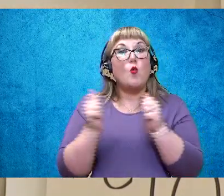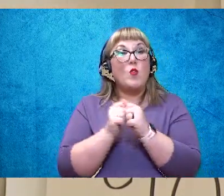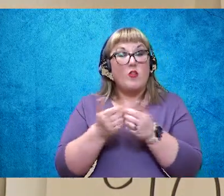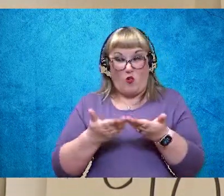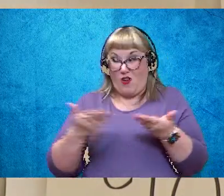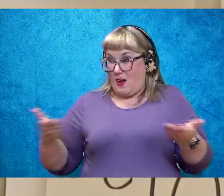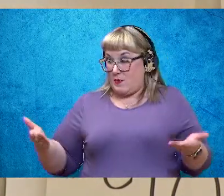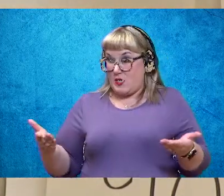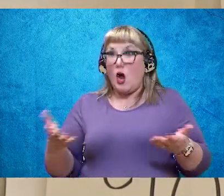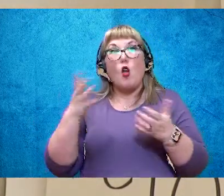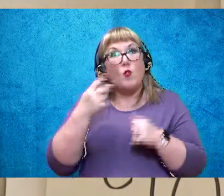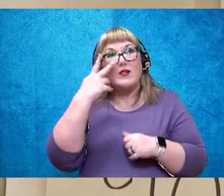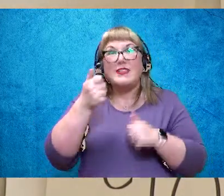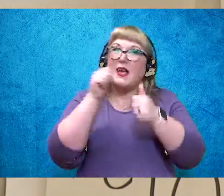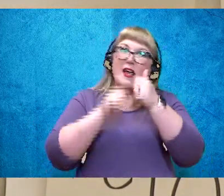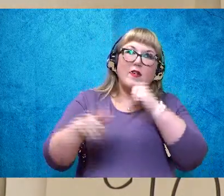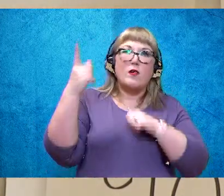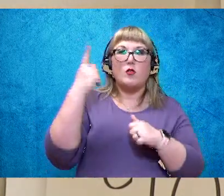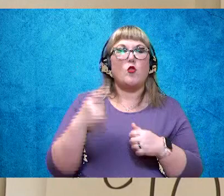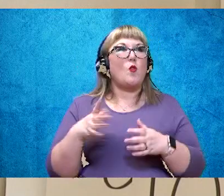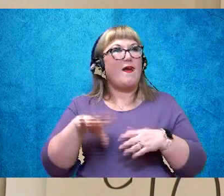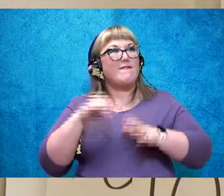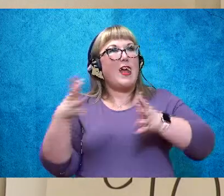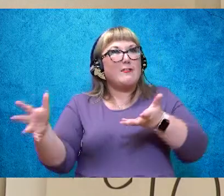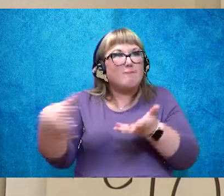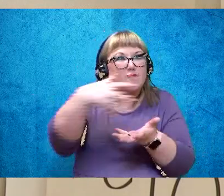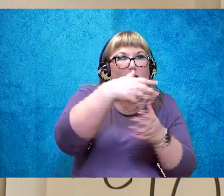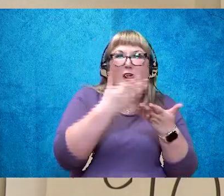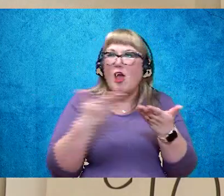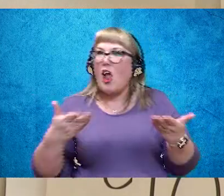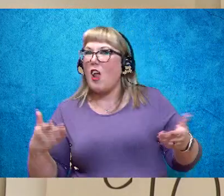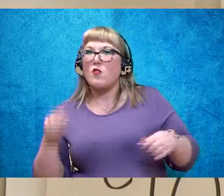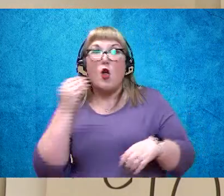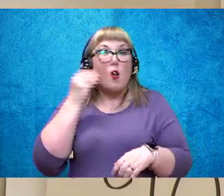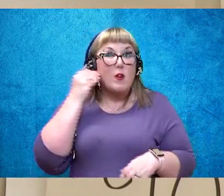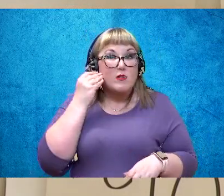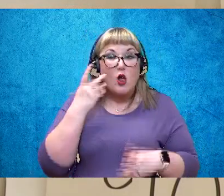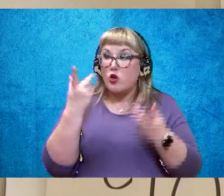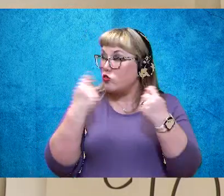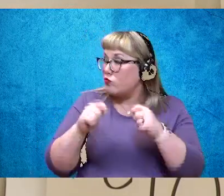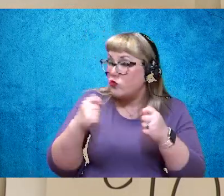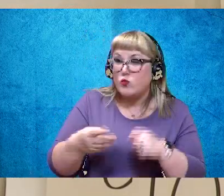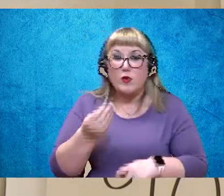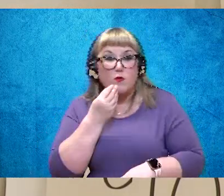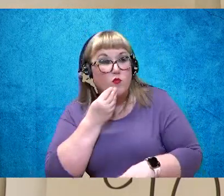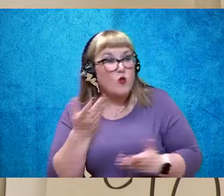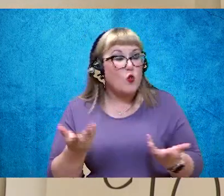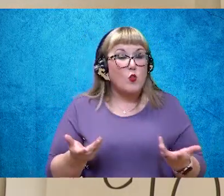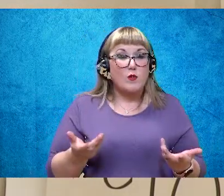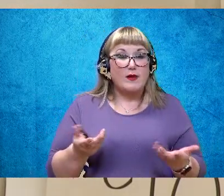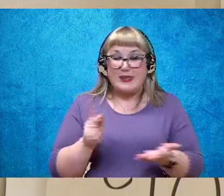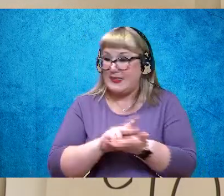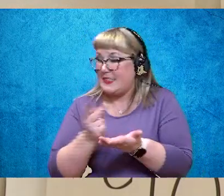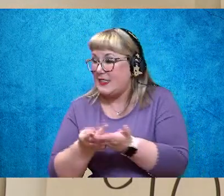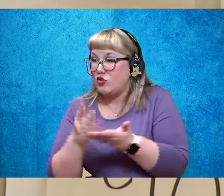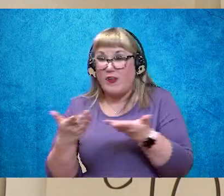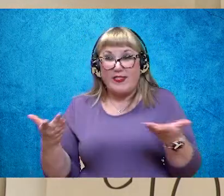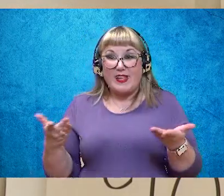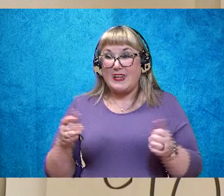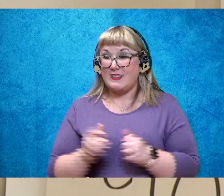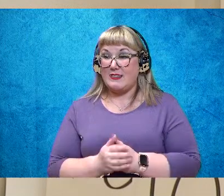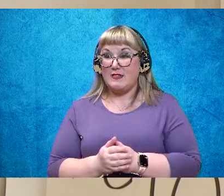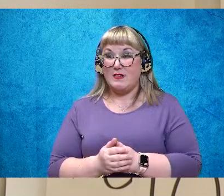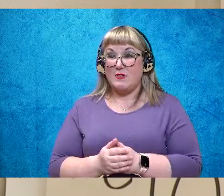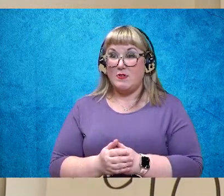I want to see everybody finding collections of objects at home. Remember, toys, food, kitchen items, all kinds